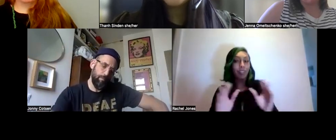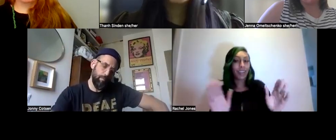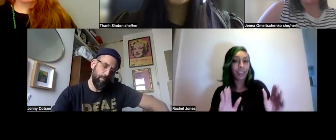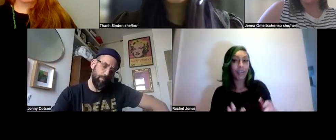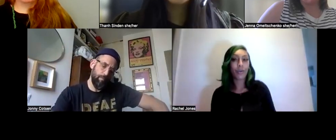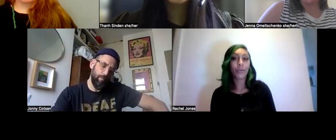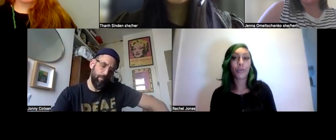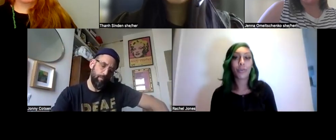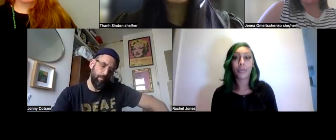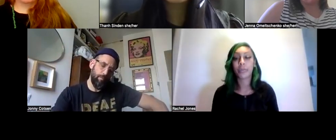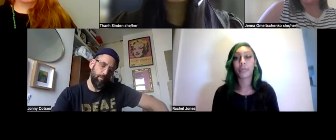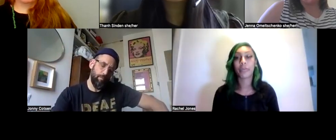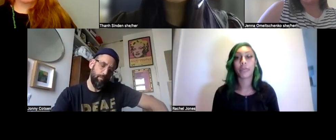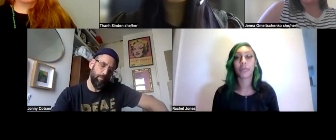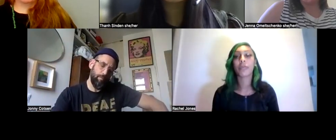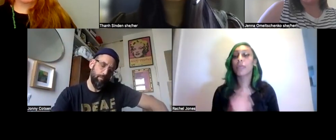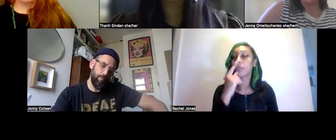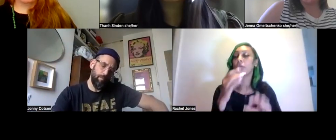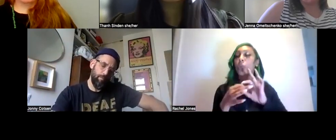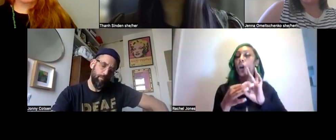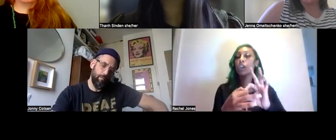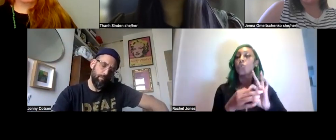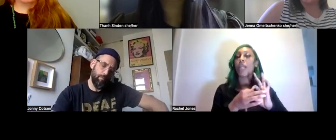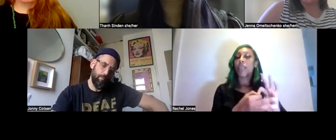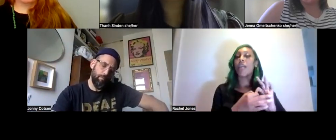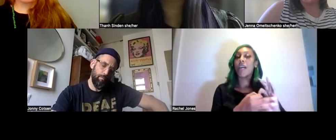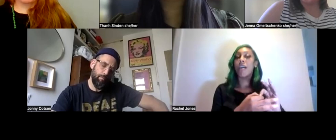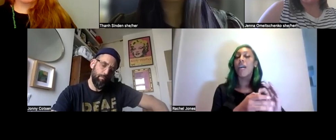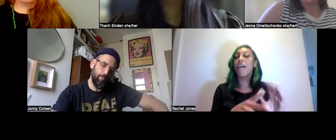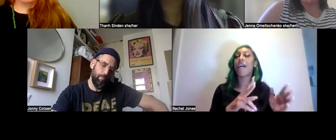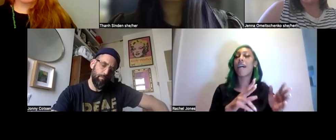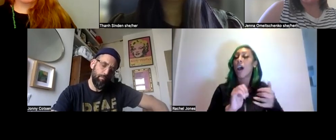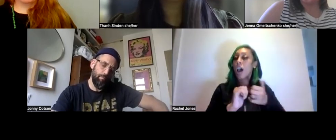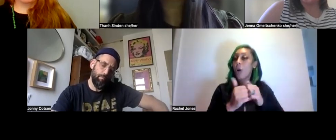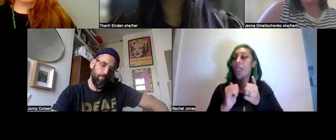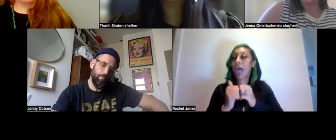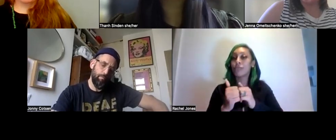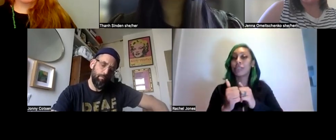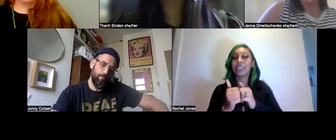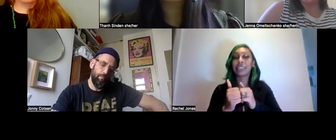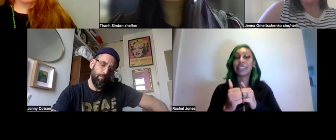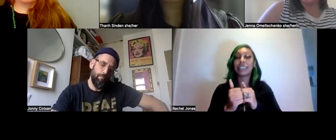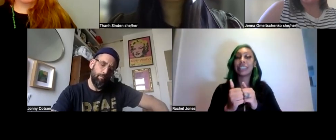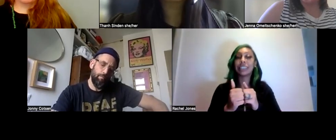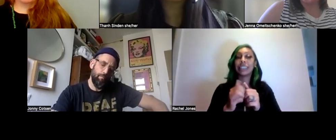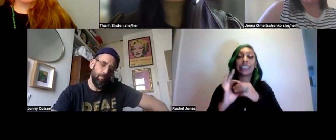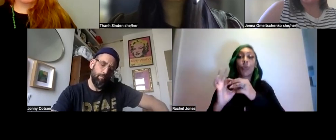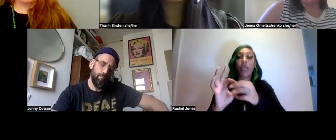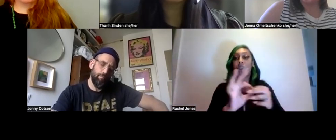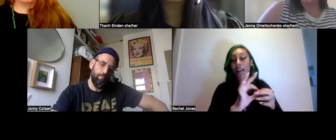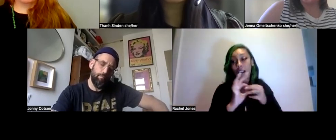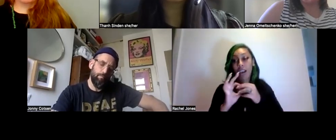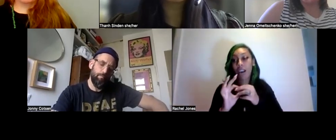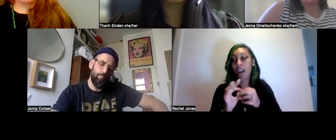coming back to and working together. So it's very, you know, very much collaborative, let's work this out together, because some